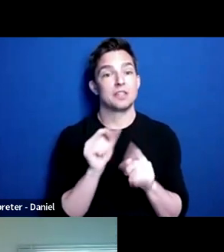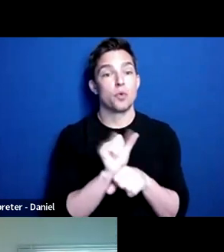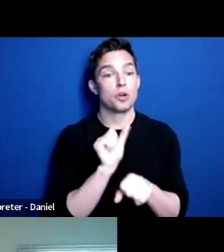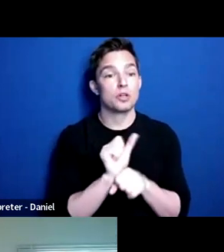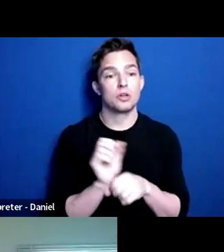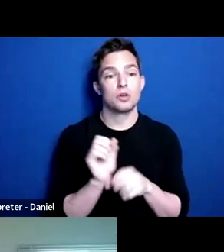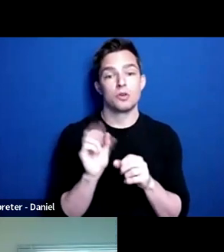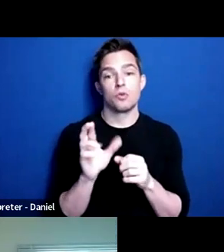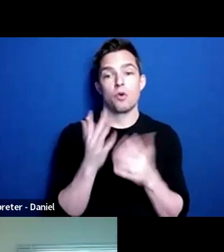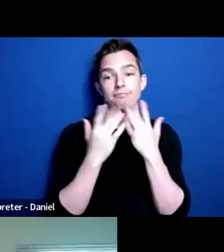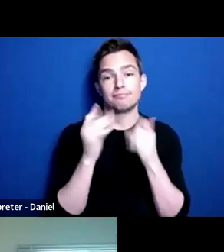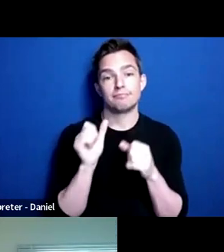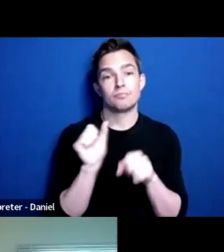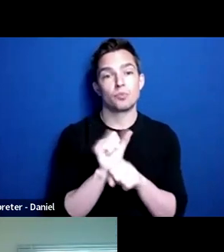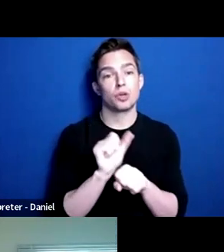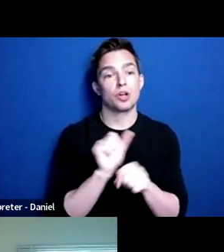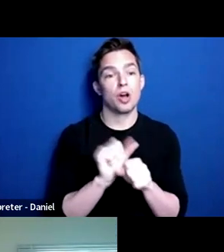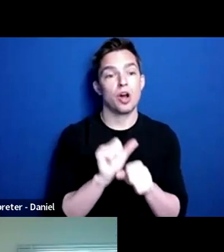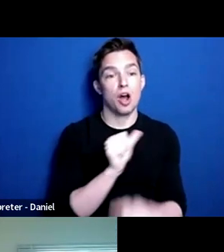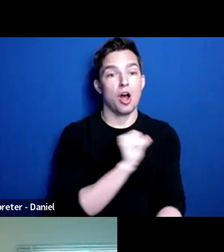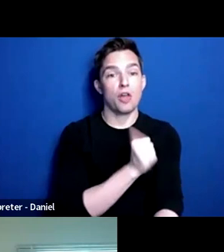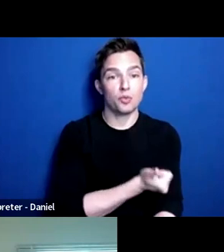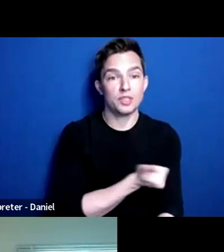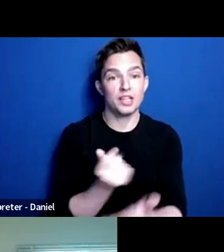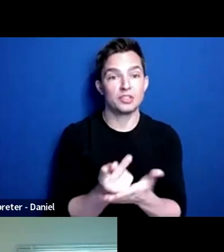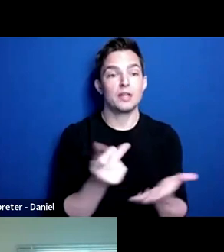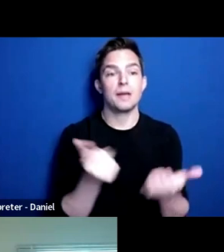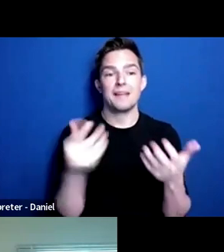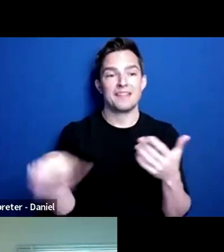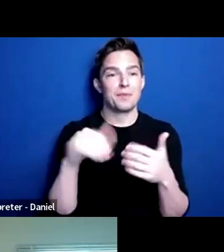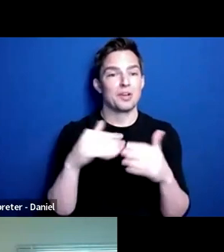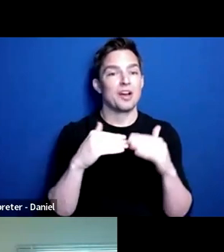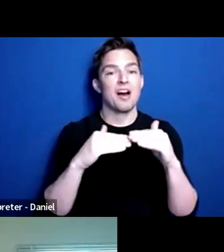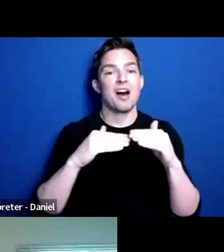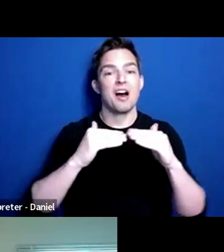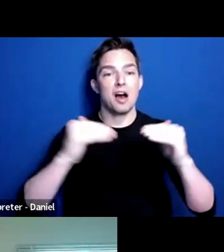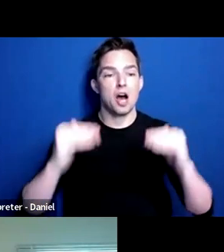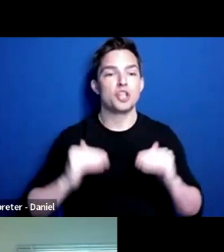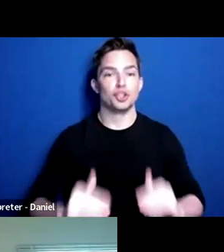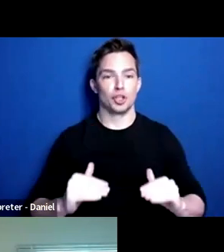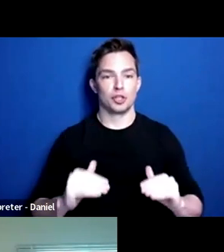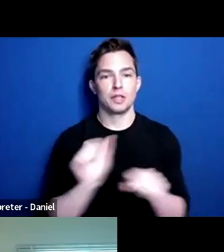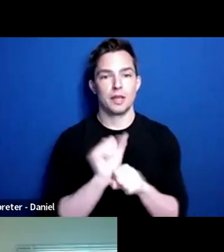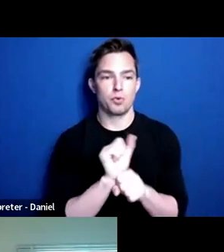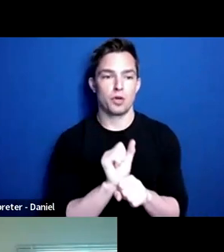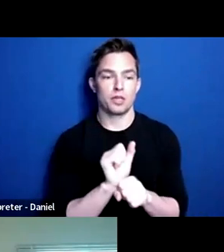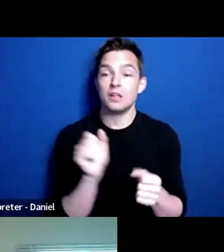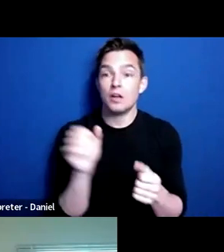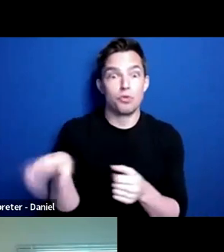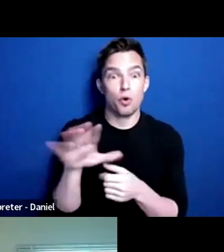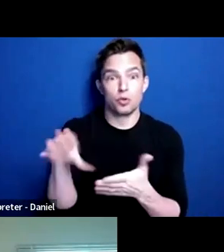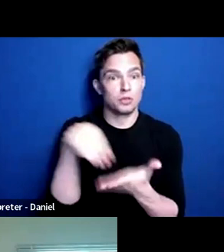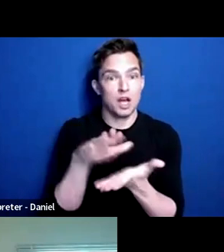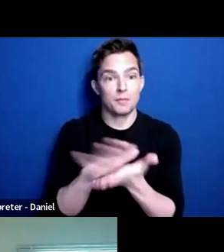or opportunity for work authorization. Many of those individuals are underemployed. Even those who are documented are